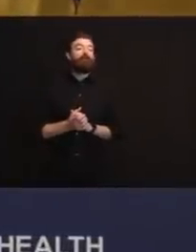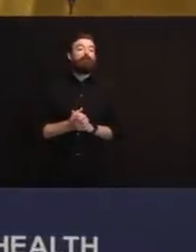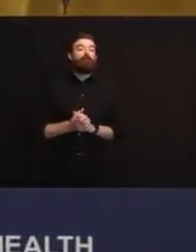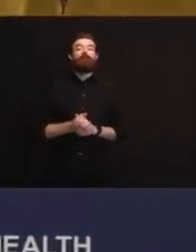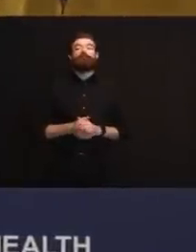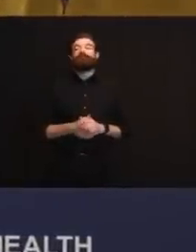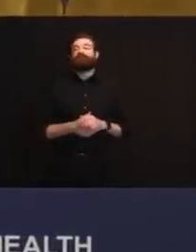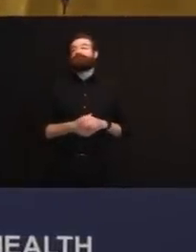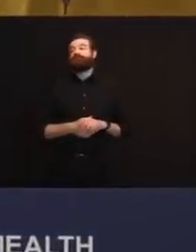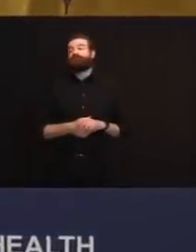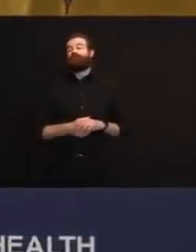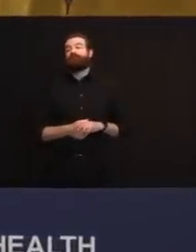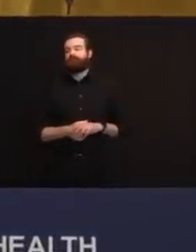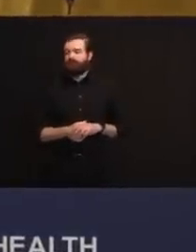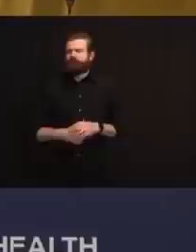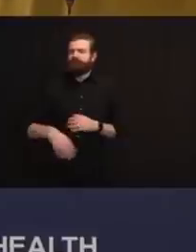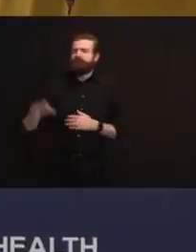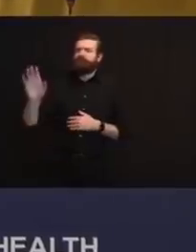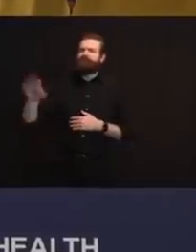numbers,